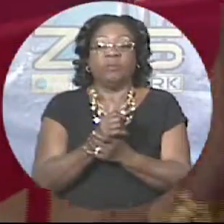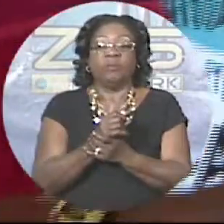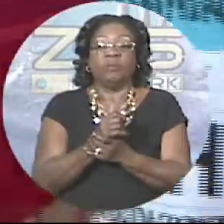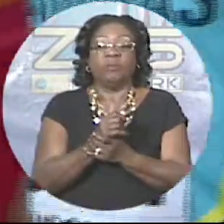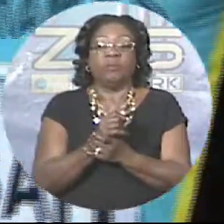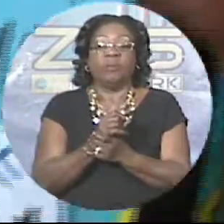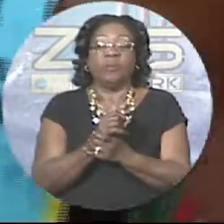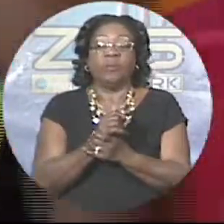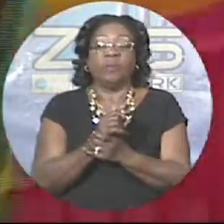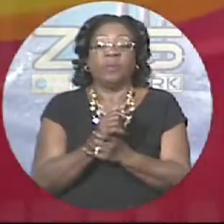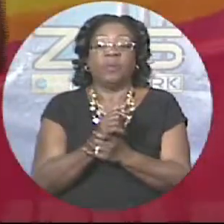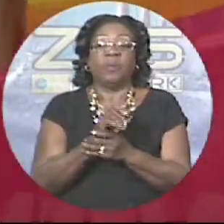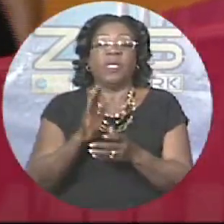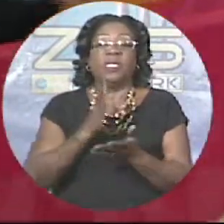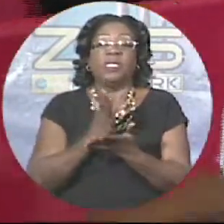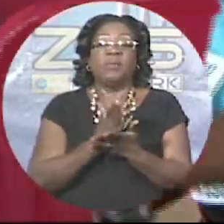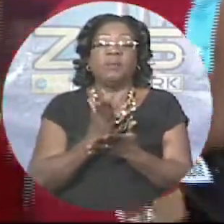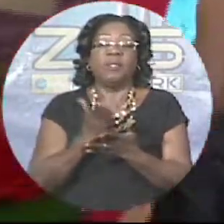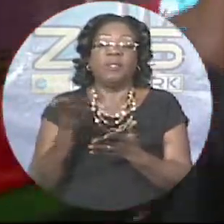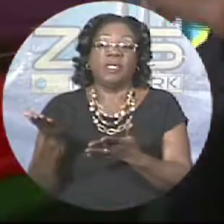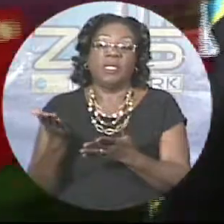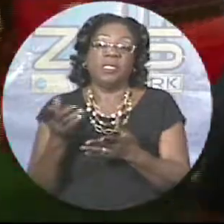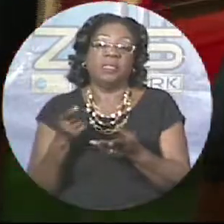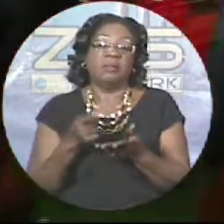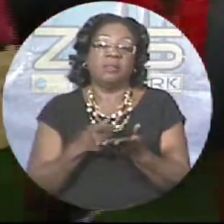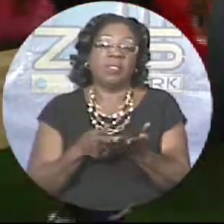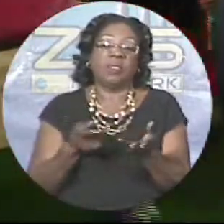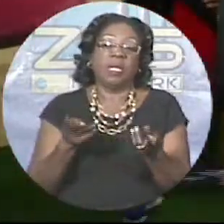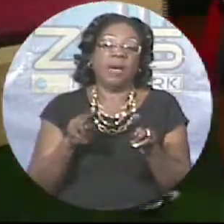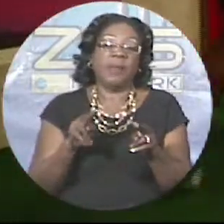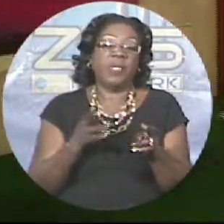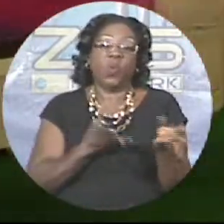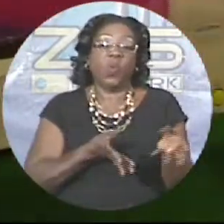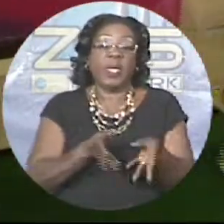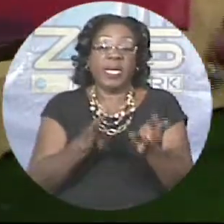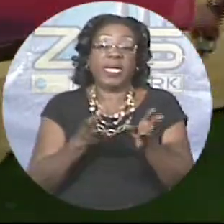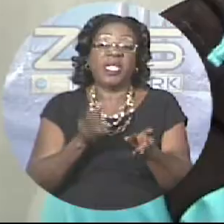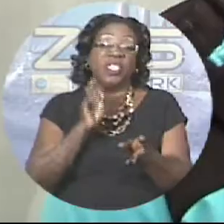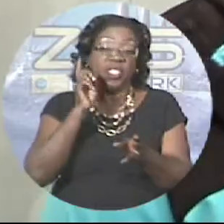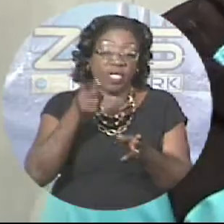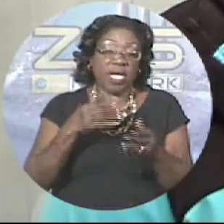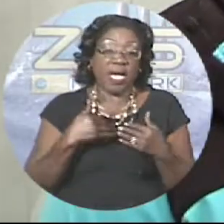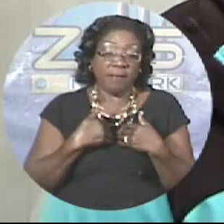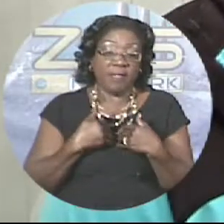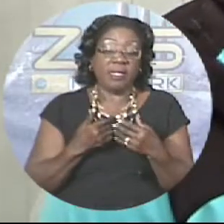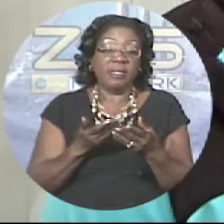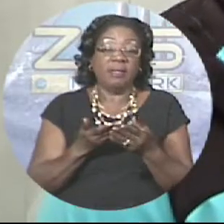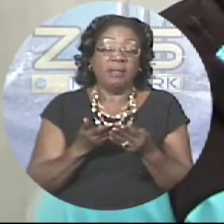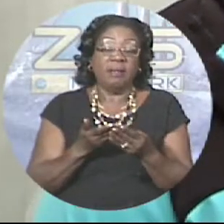there are some of the teams didn't run the competitions that they should have run. Is that the case?